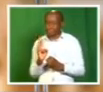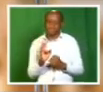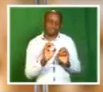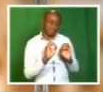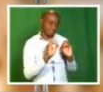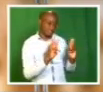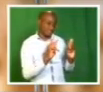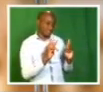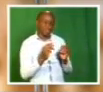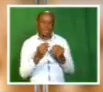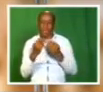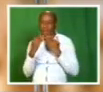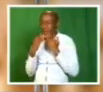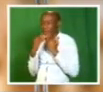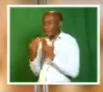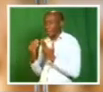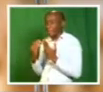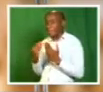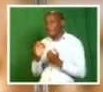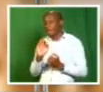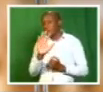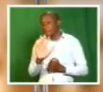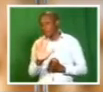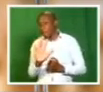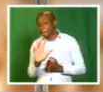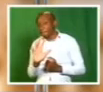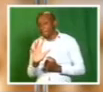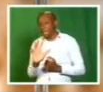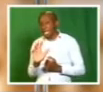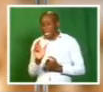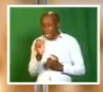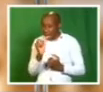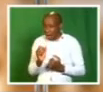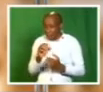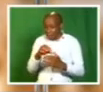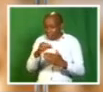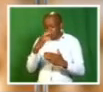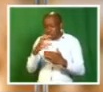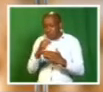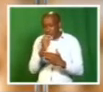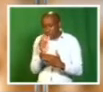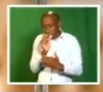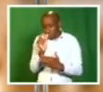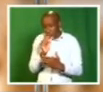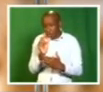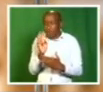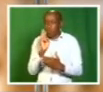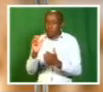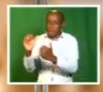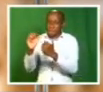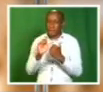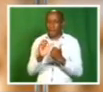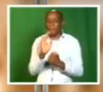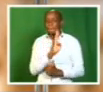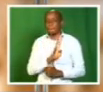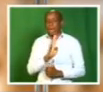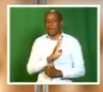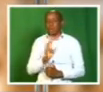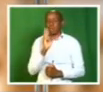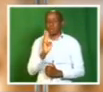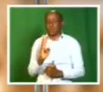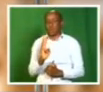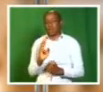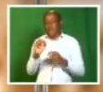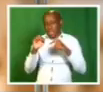so. Thank you so much. From Fives, grab a tiny snack. I will be right back with the biology teacher, Mr.